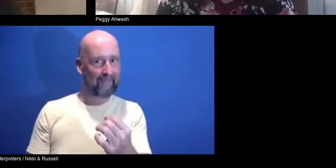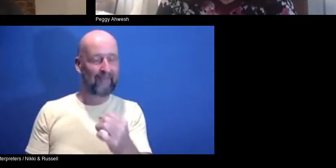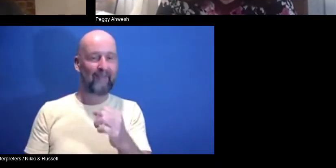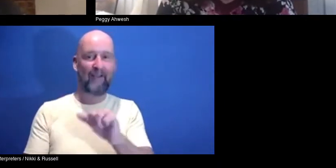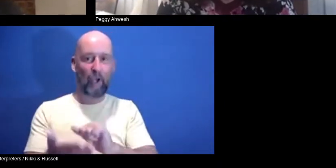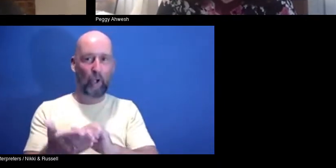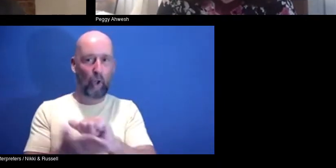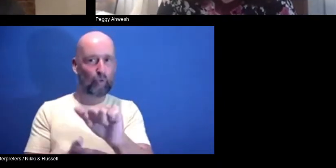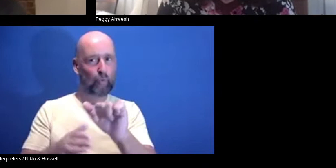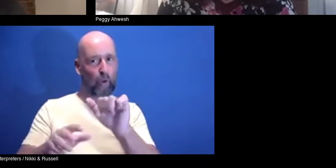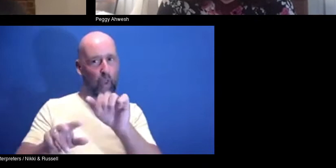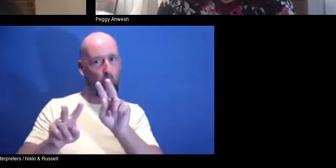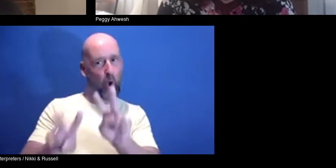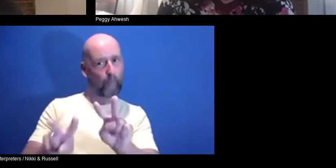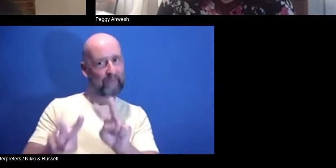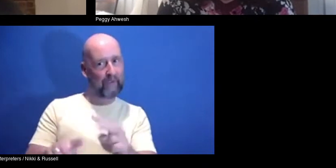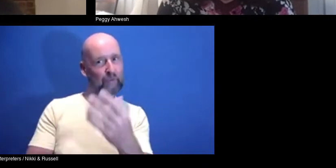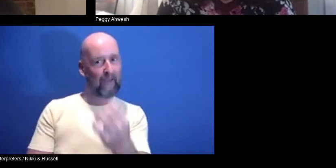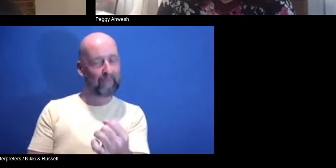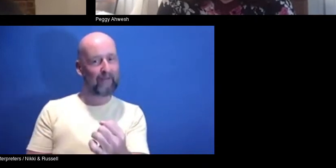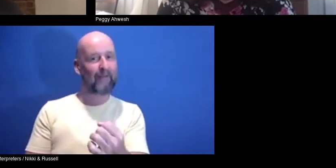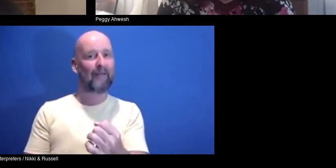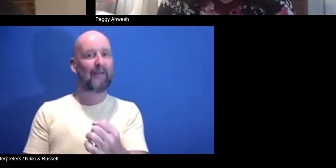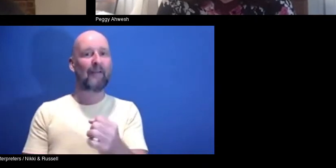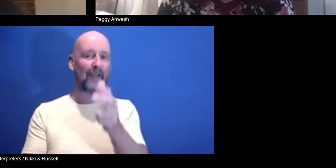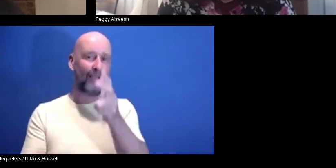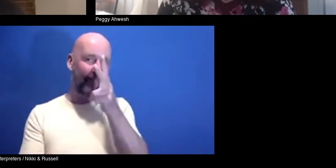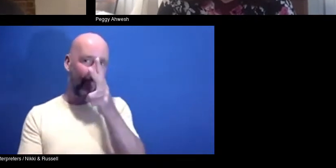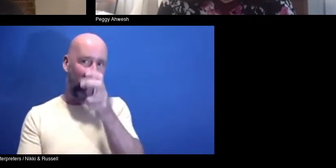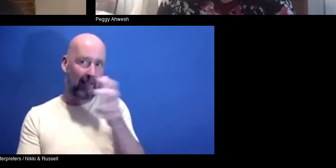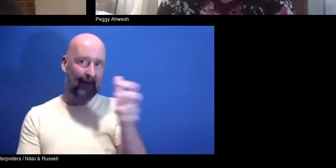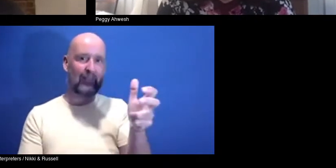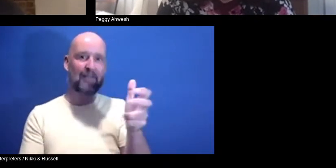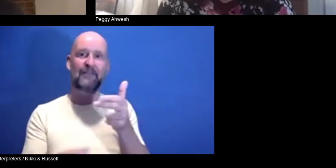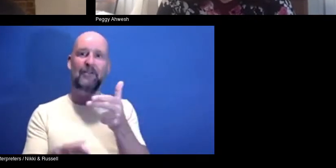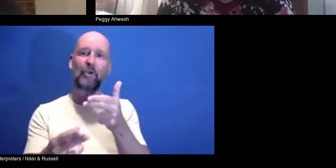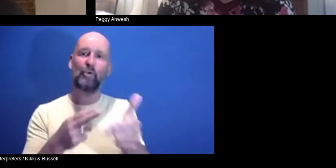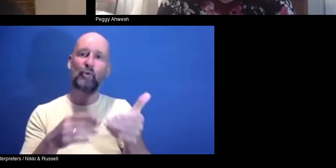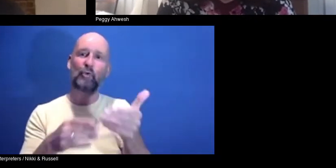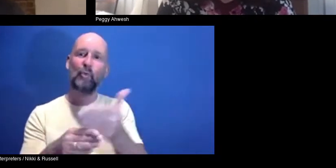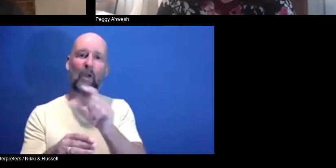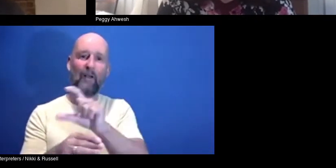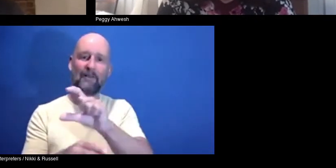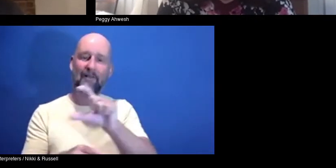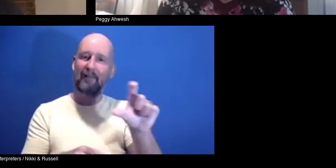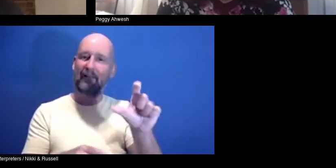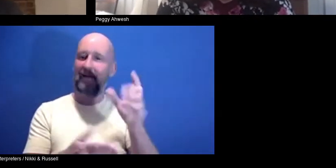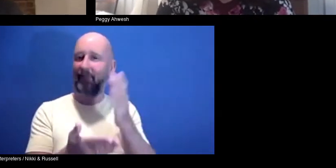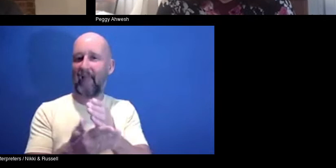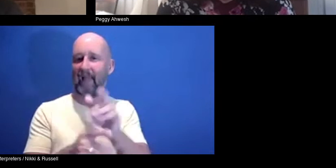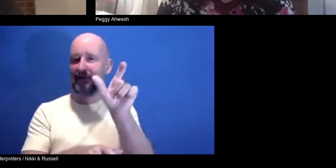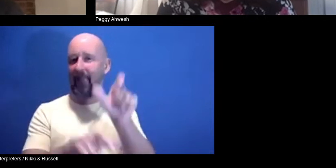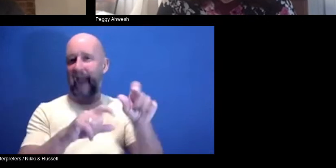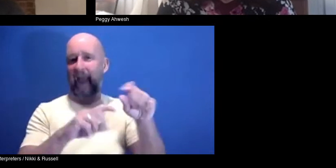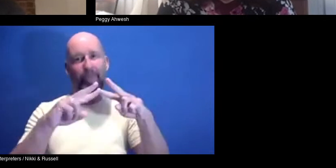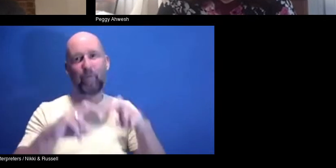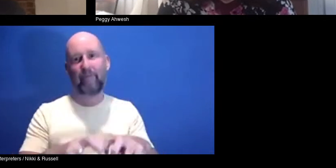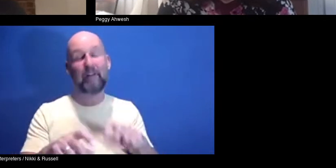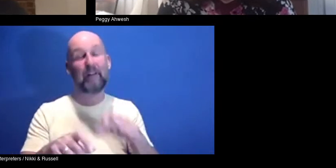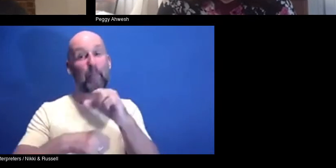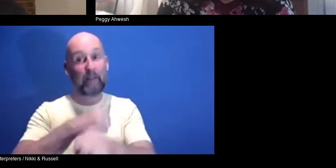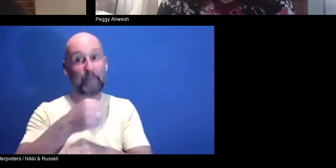cultural observation. I mean, I see also the animated news works as ethnographic, like a digital ethnography in some